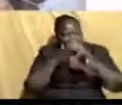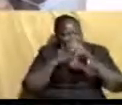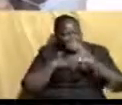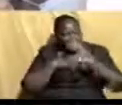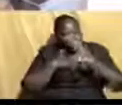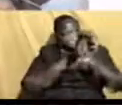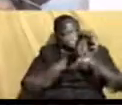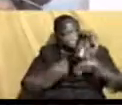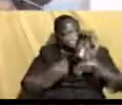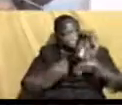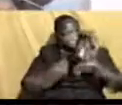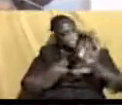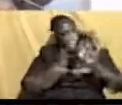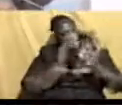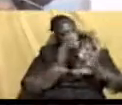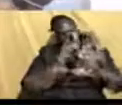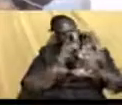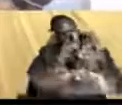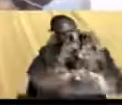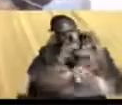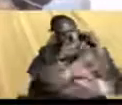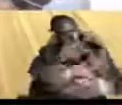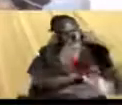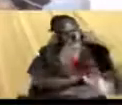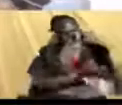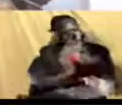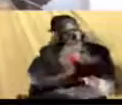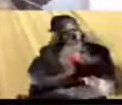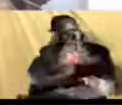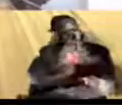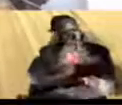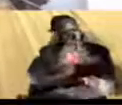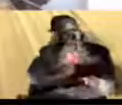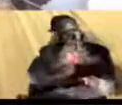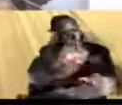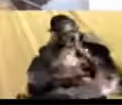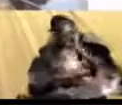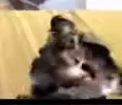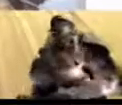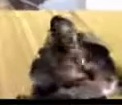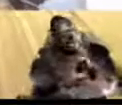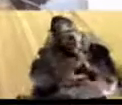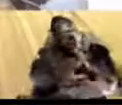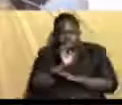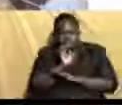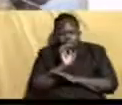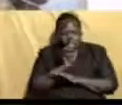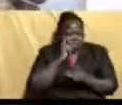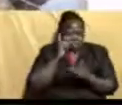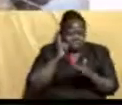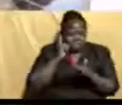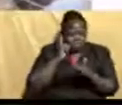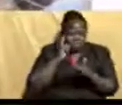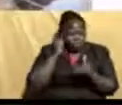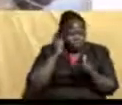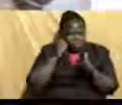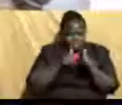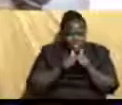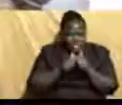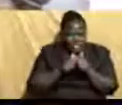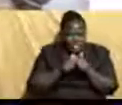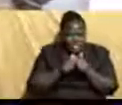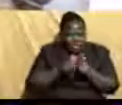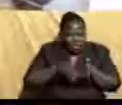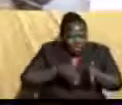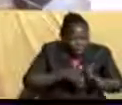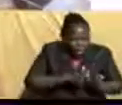the power of amendment that is the primary constituent power under our constitution, we will be looking for which kind